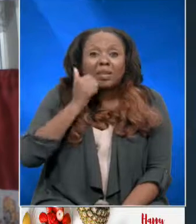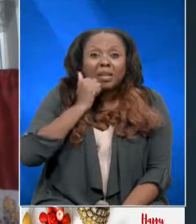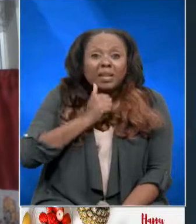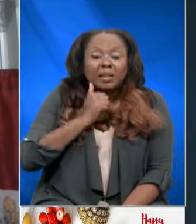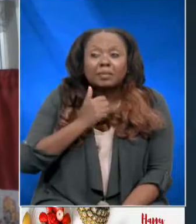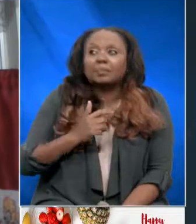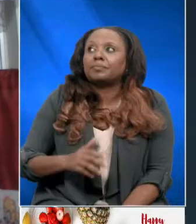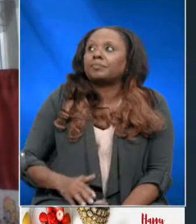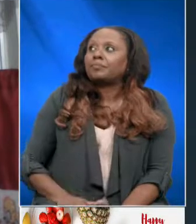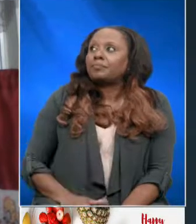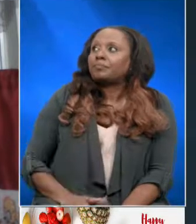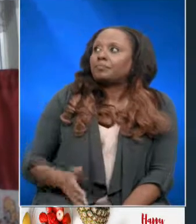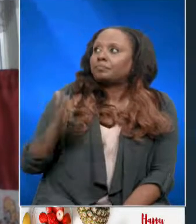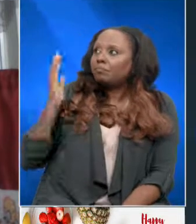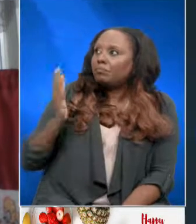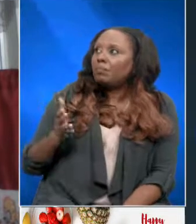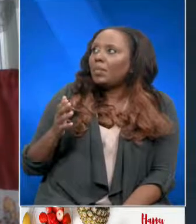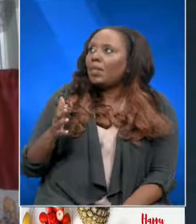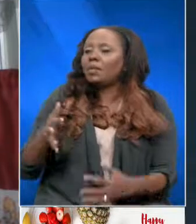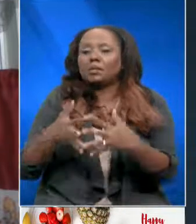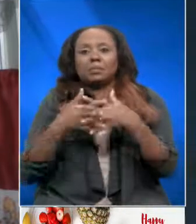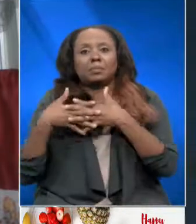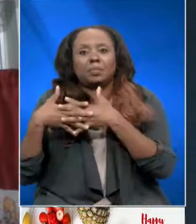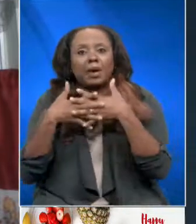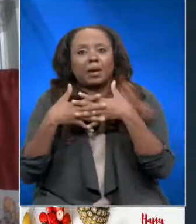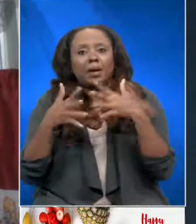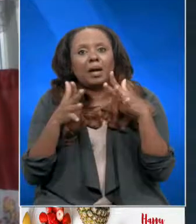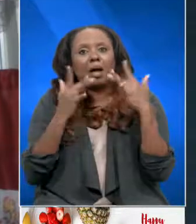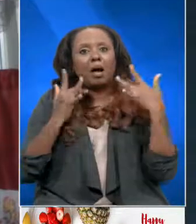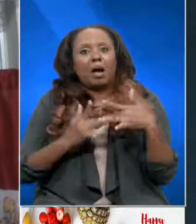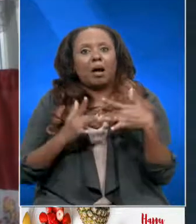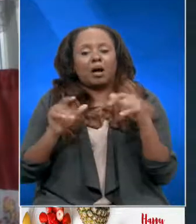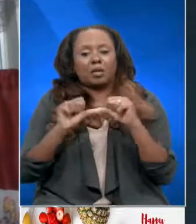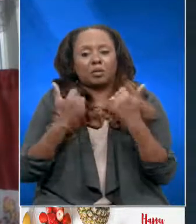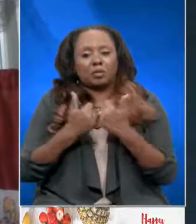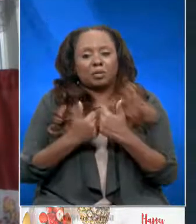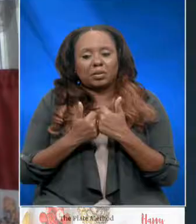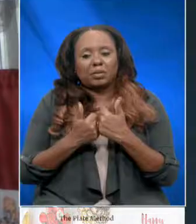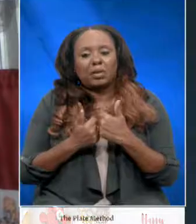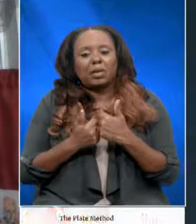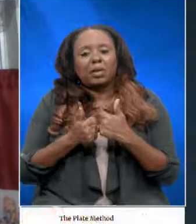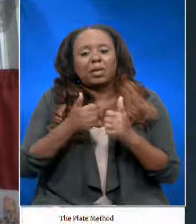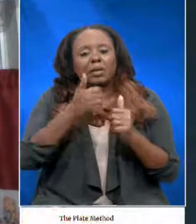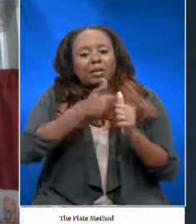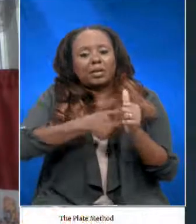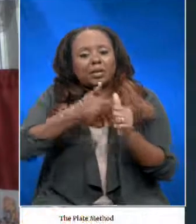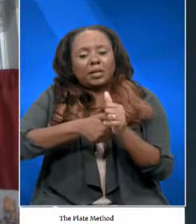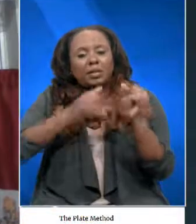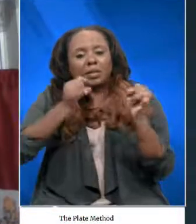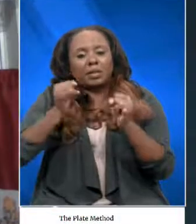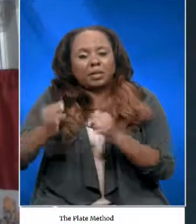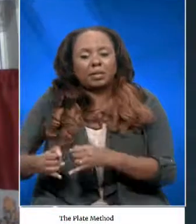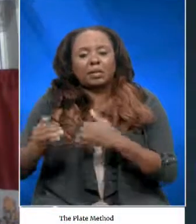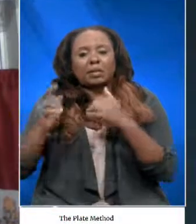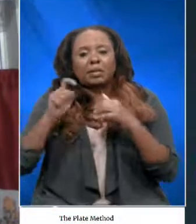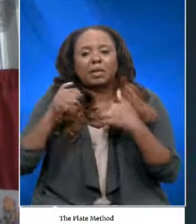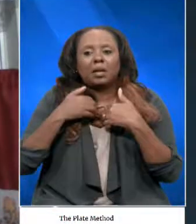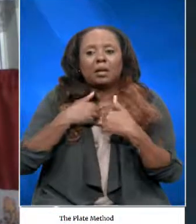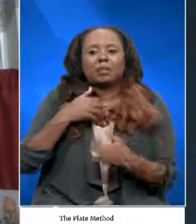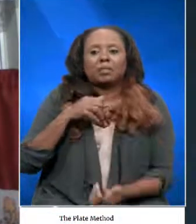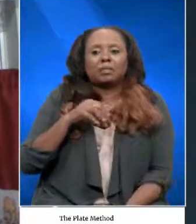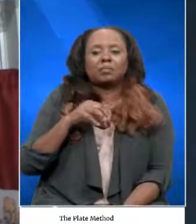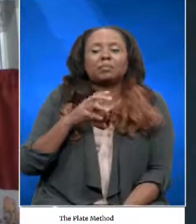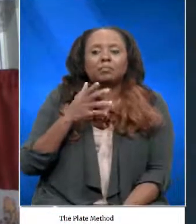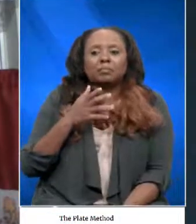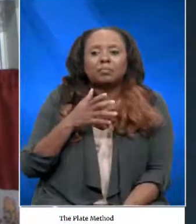According to the American Heart Association, the average person should be having about a teaspoon of added salt a day. That's about